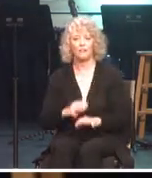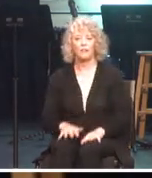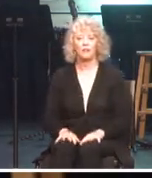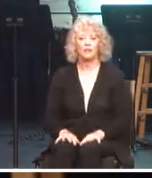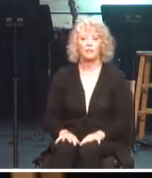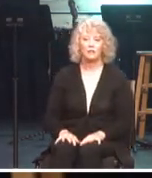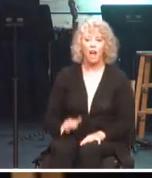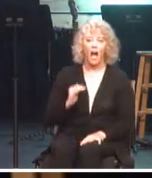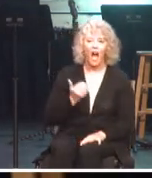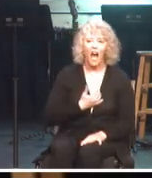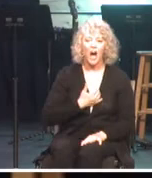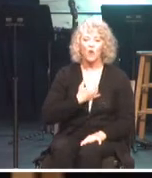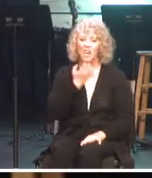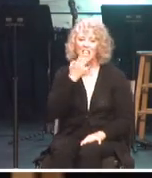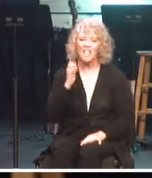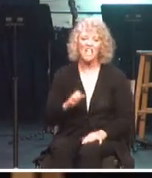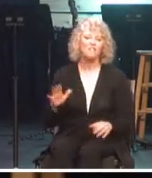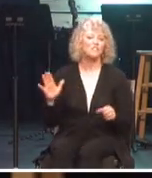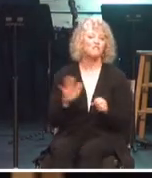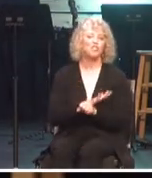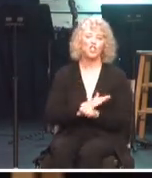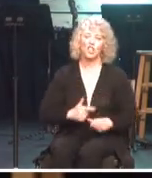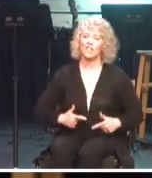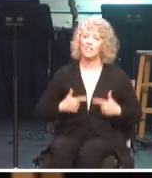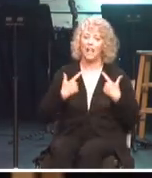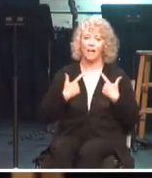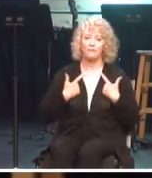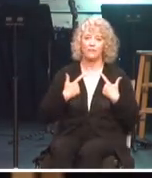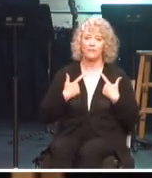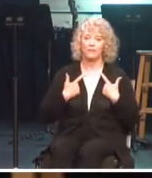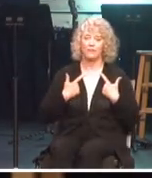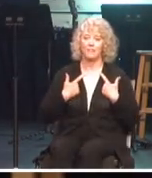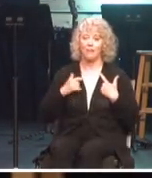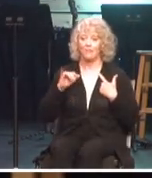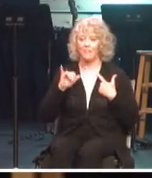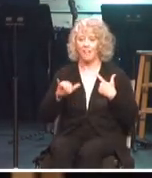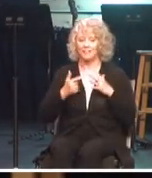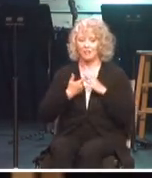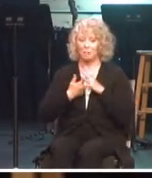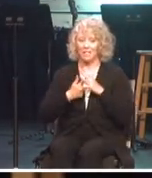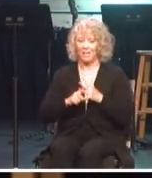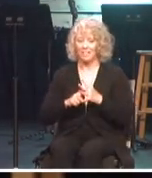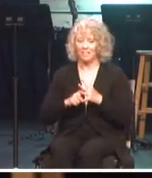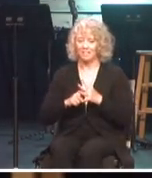Recalling our utter depravity is also where a life of sanctification begins.